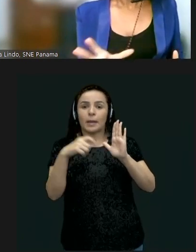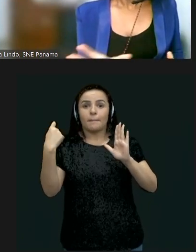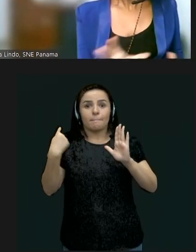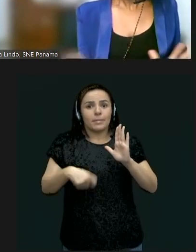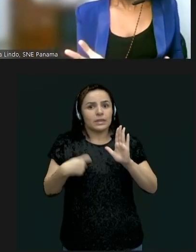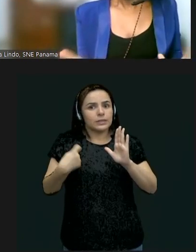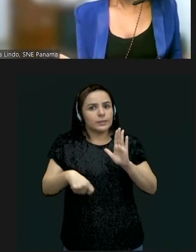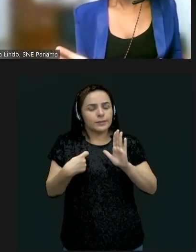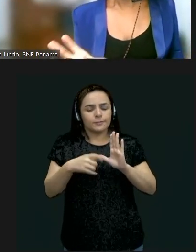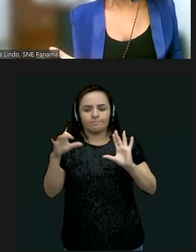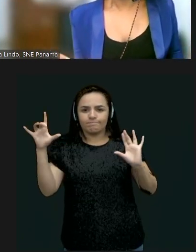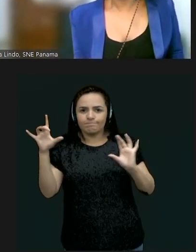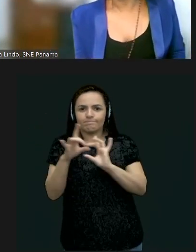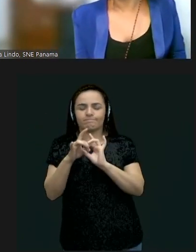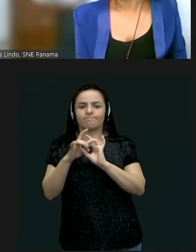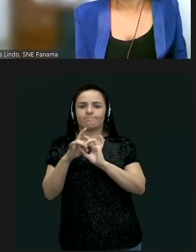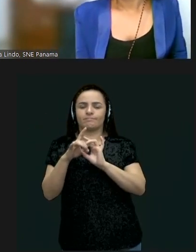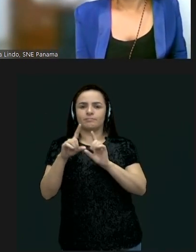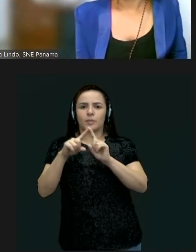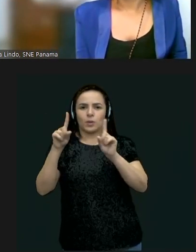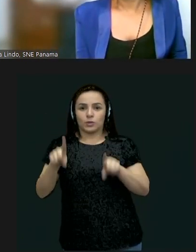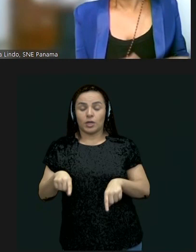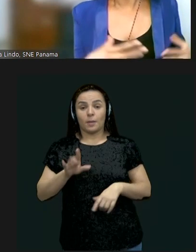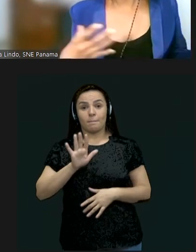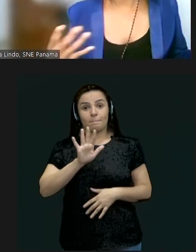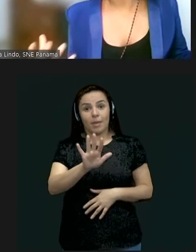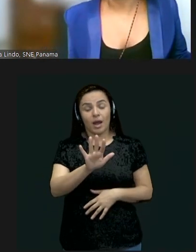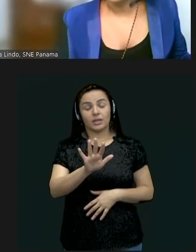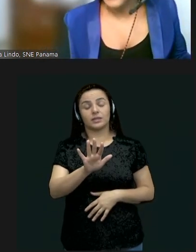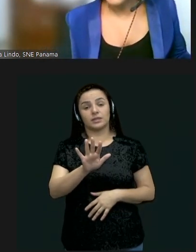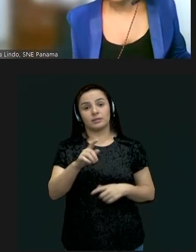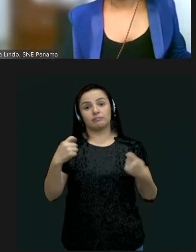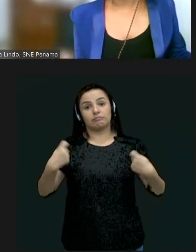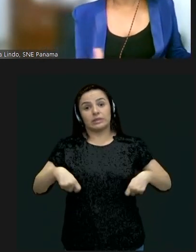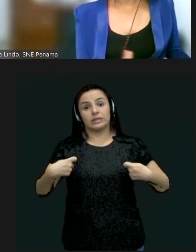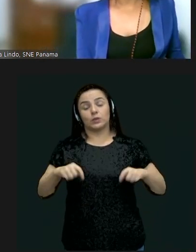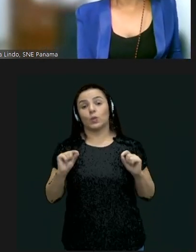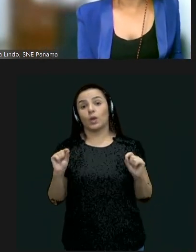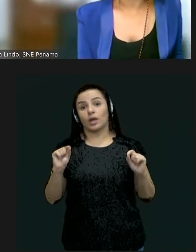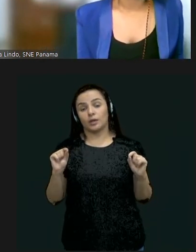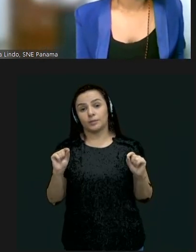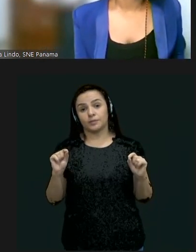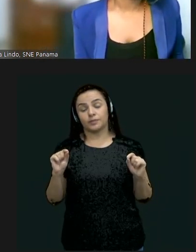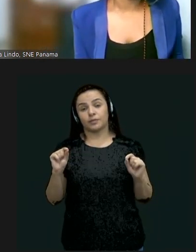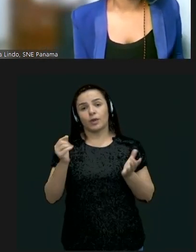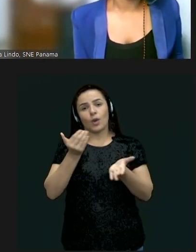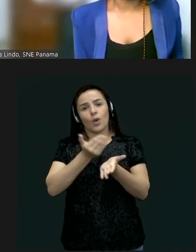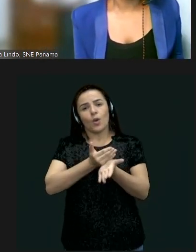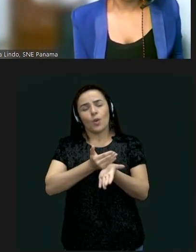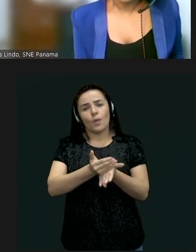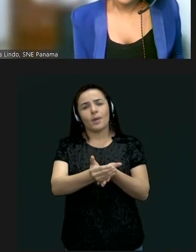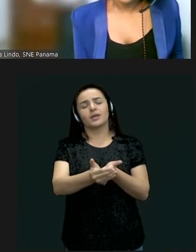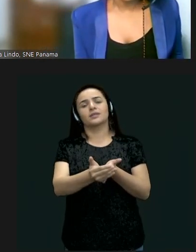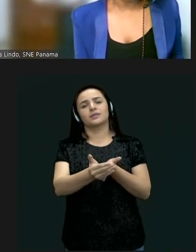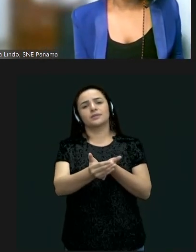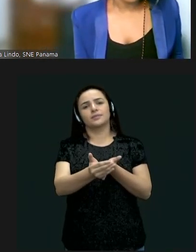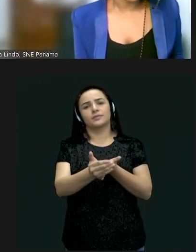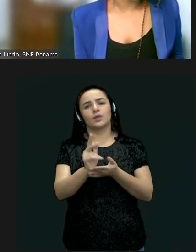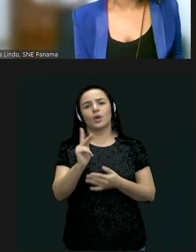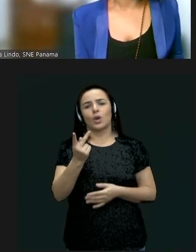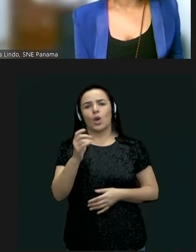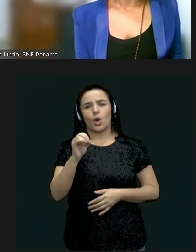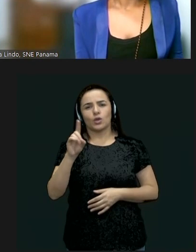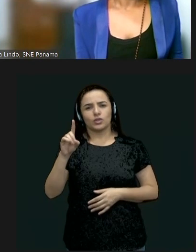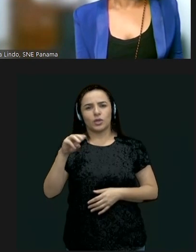of the roadmap. But to do so, at the beginning of the creation of the roadmap,